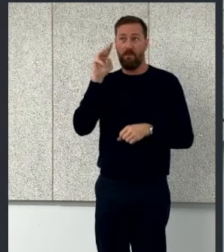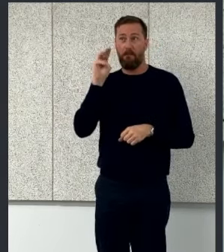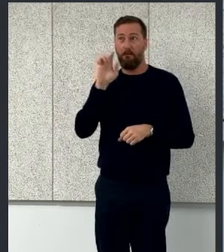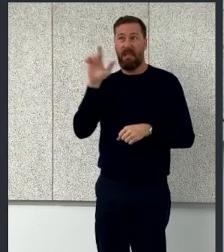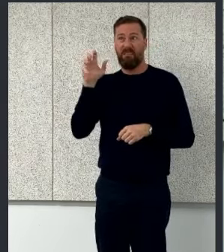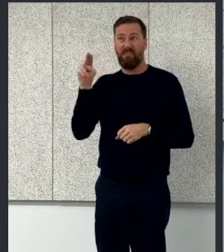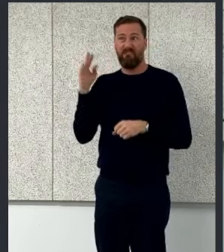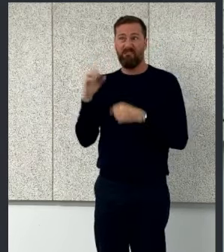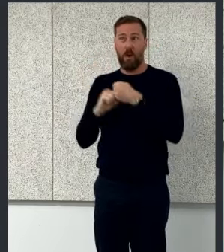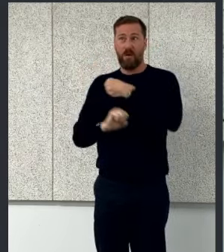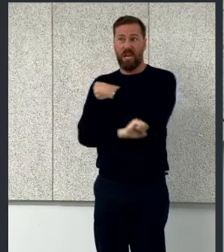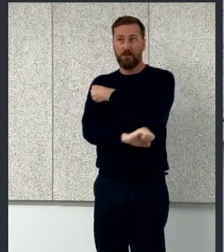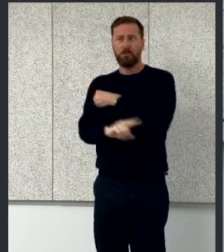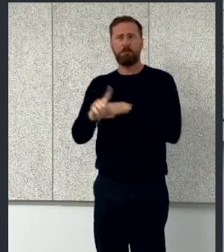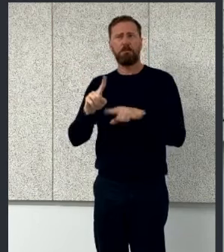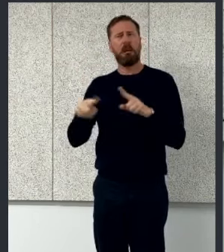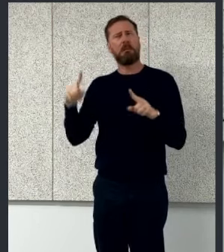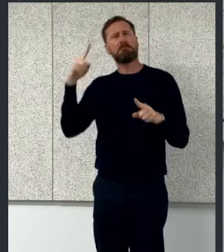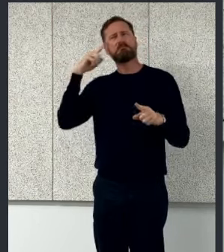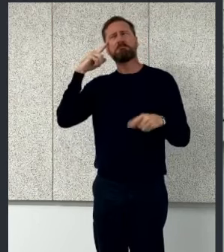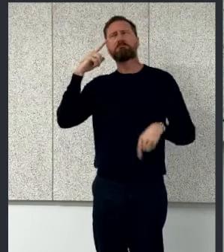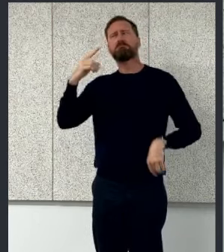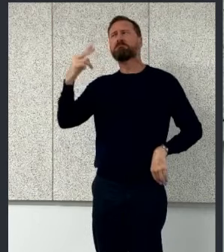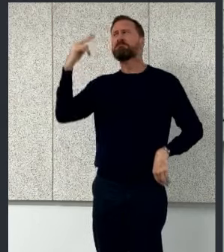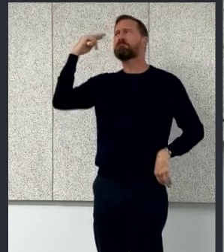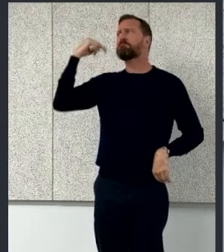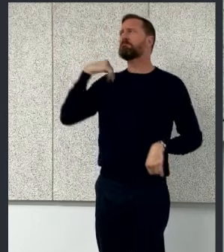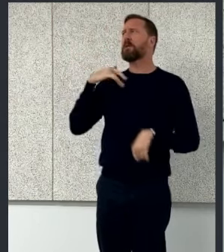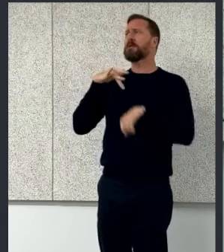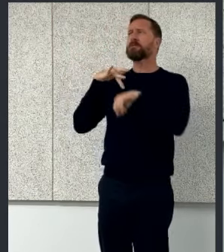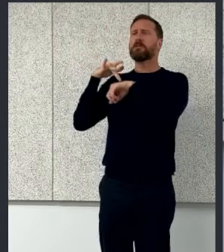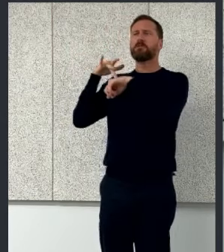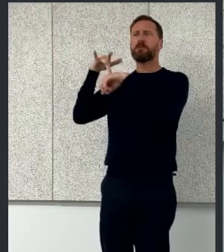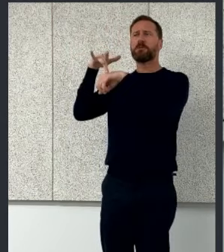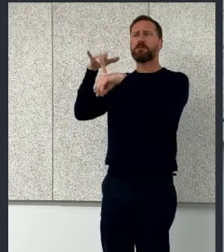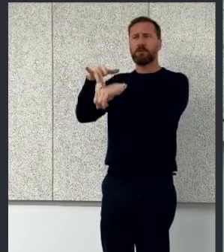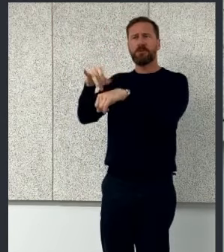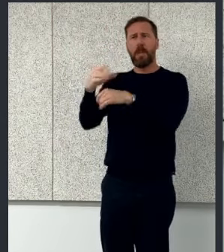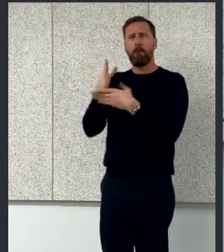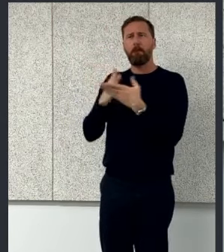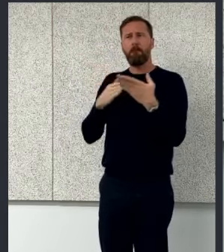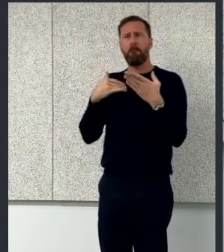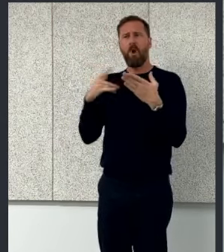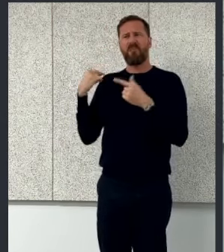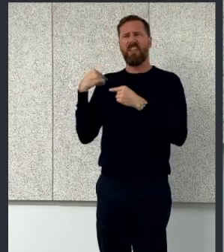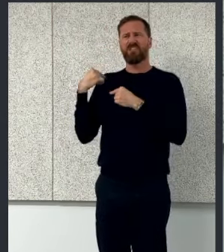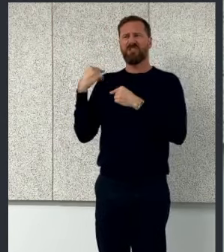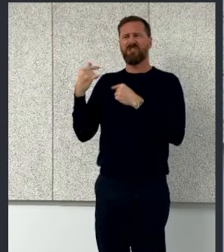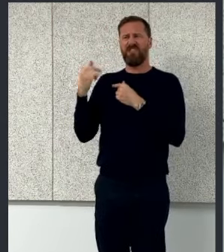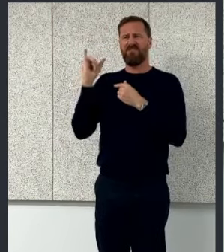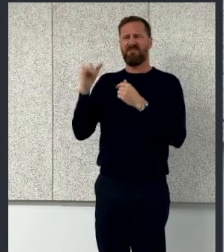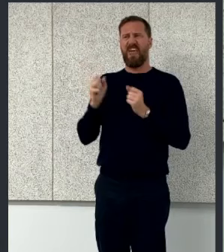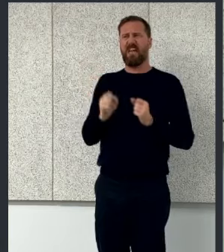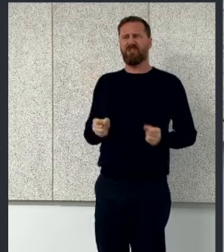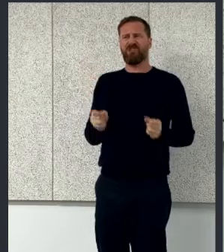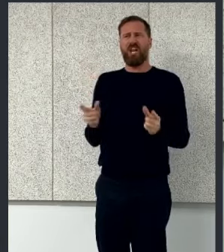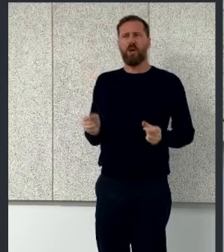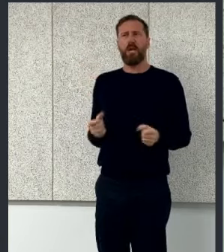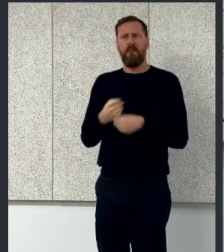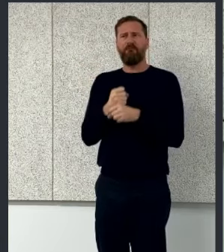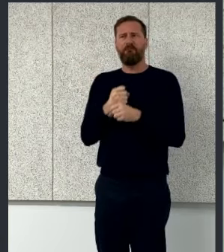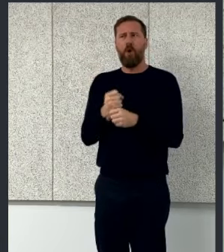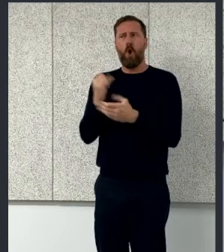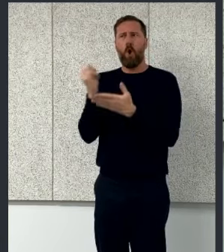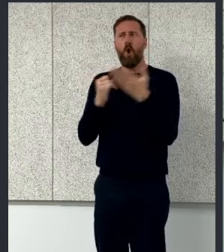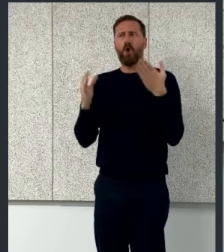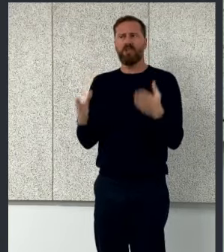I do think that continuing to go back and like touch that part, that the generative artist part, feels important